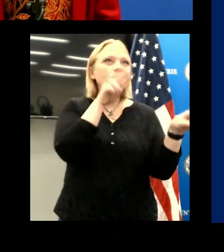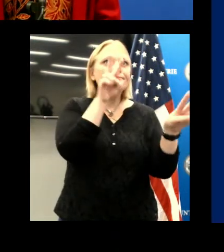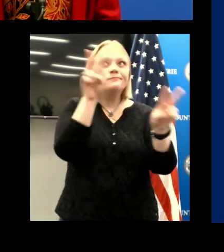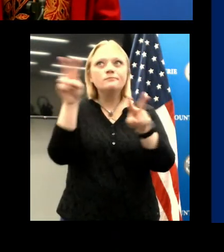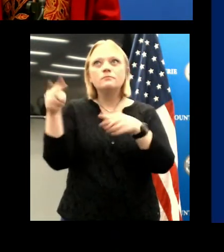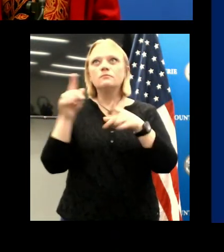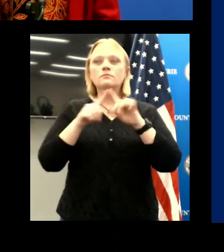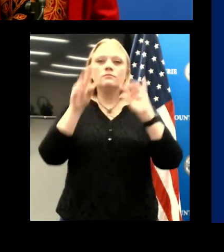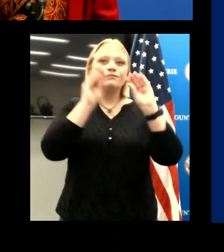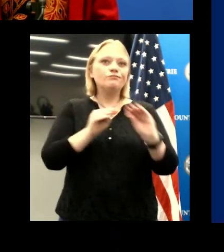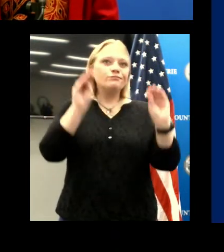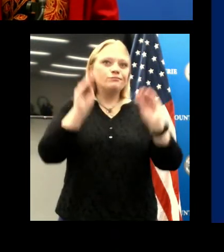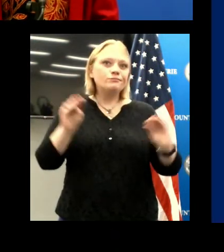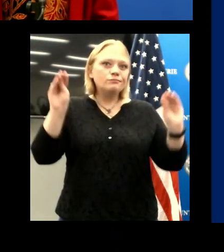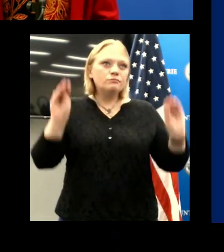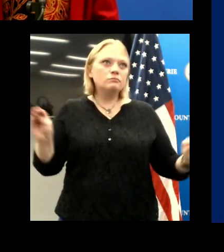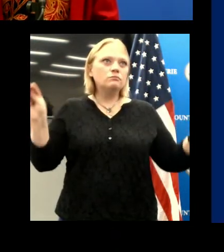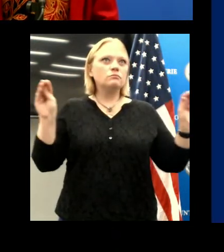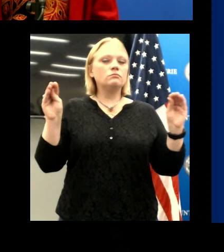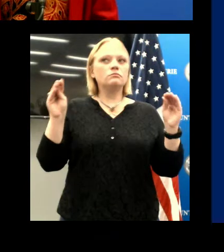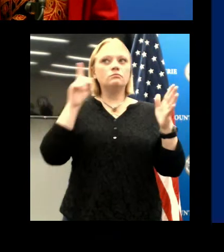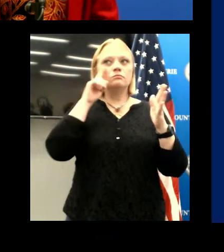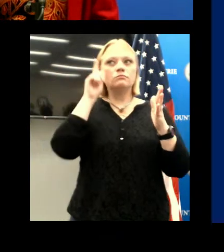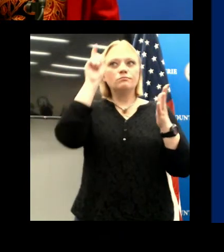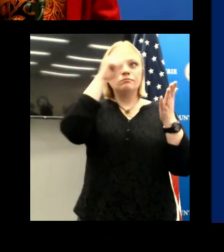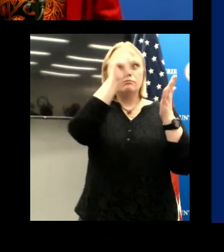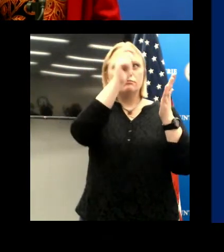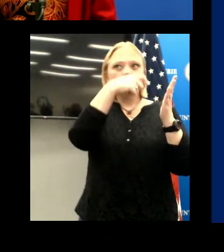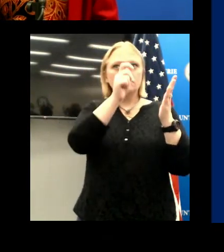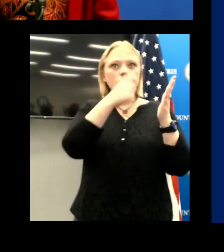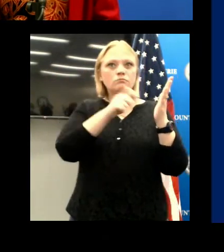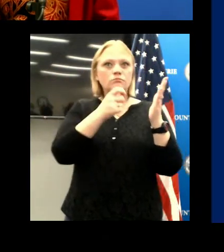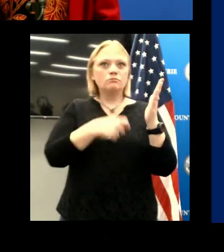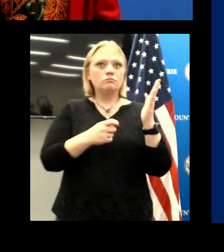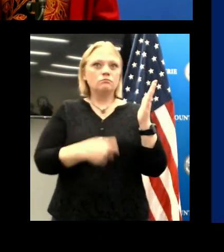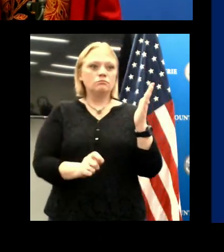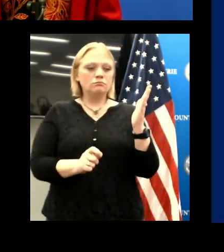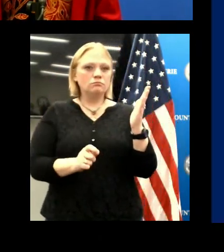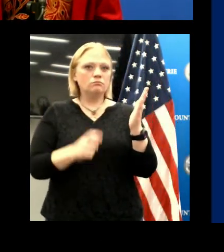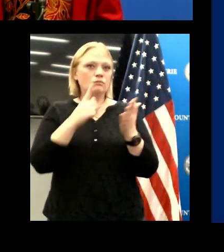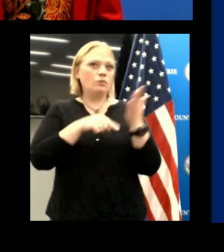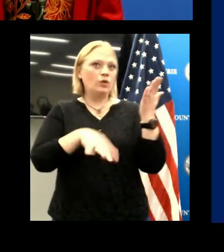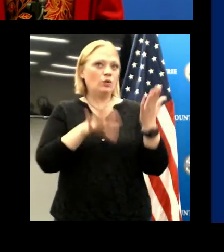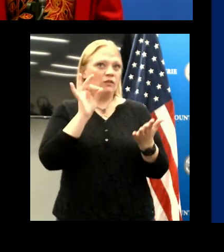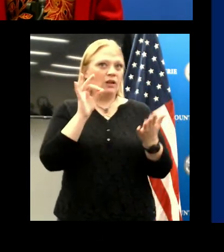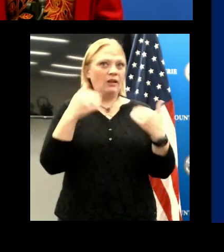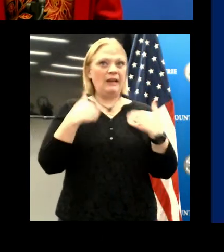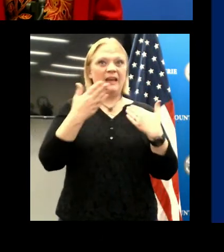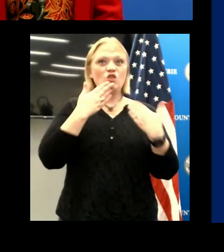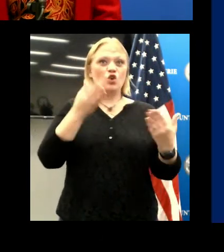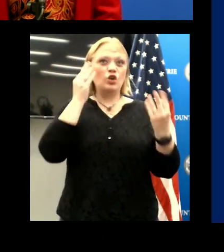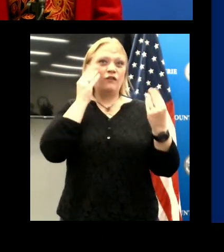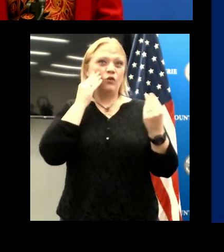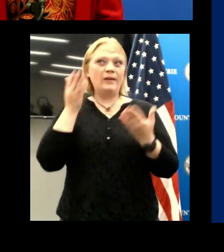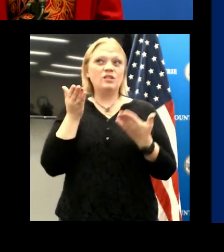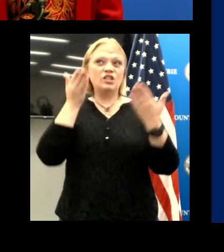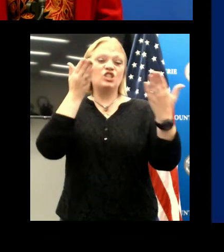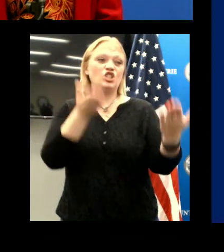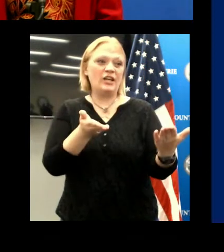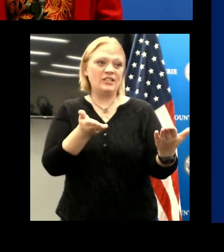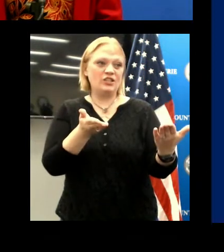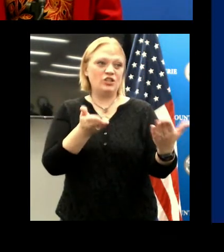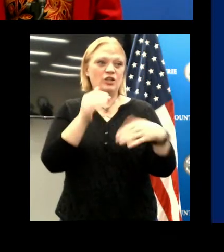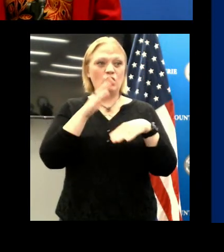of Halloween decorations and checking off the list of what you find. So we have some good information and suggestions on our Erie County